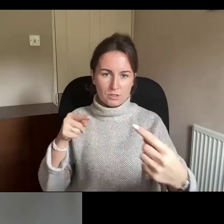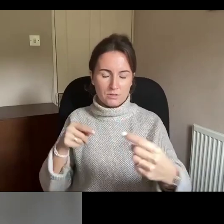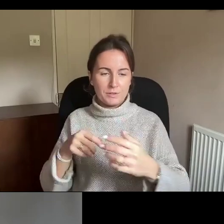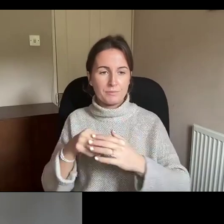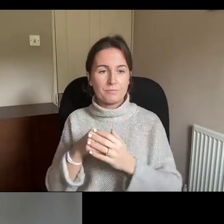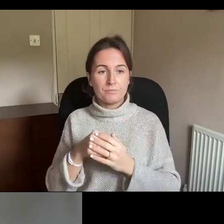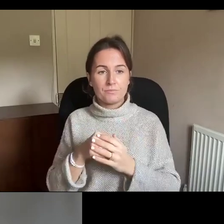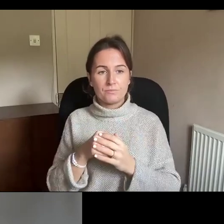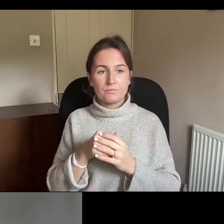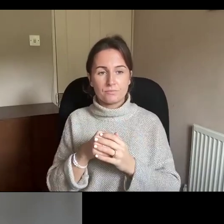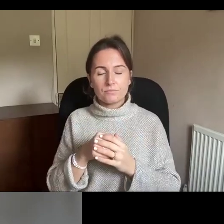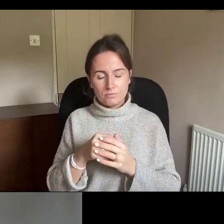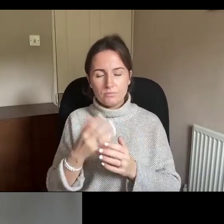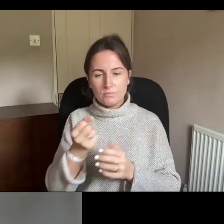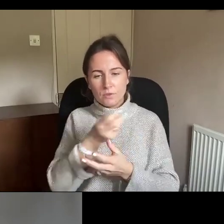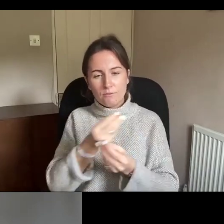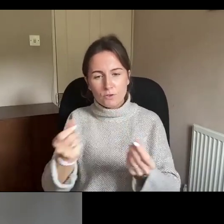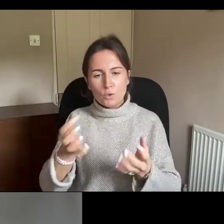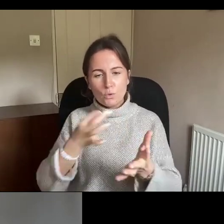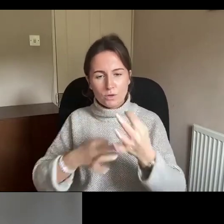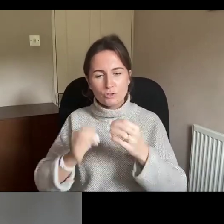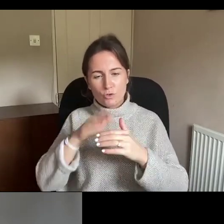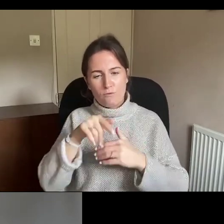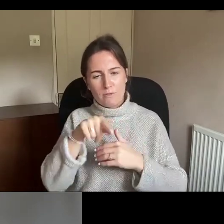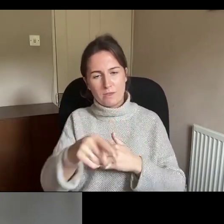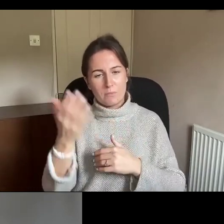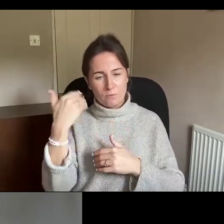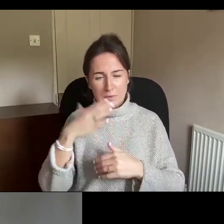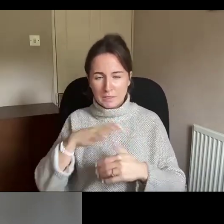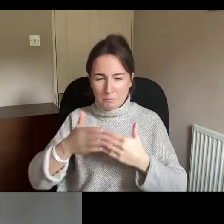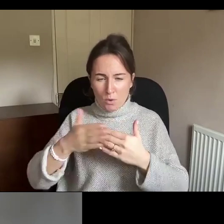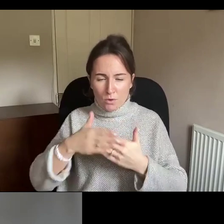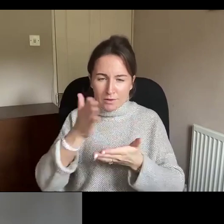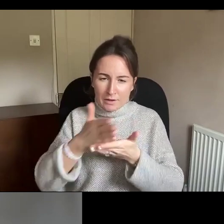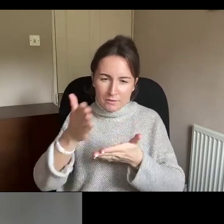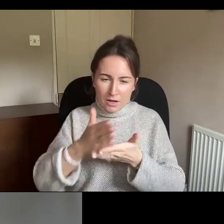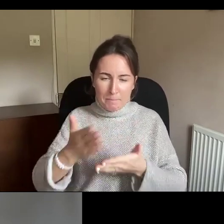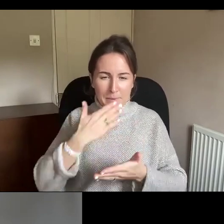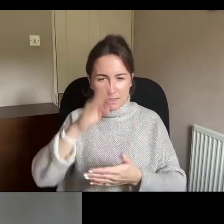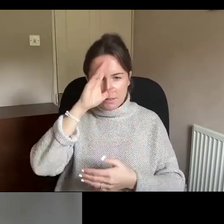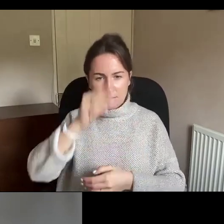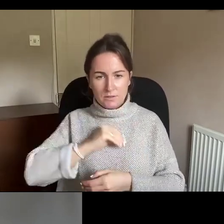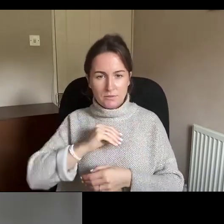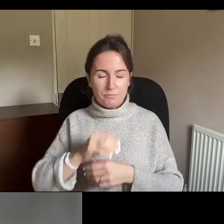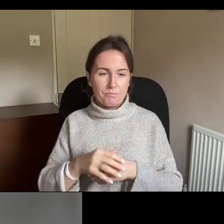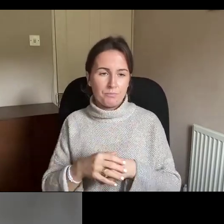Yeah, feel free. We've had a few questions to the Explorer about that, so I'm happy to clarify that for anyone who might be in that specific situation.